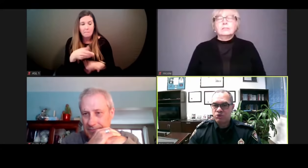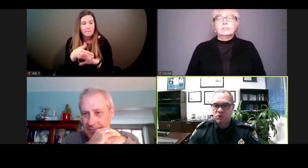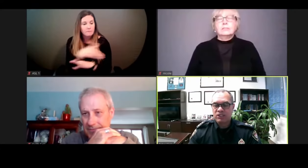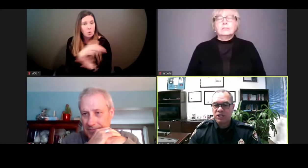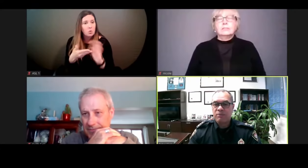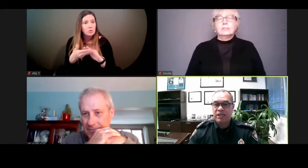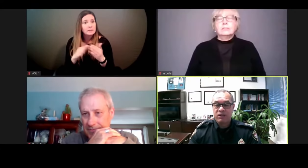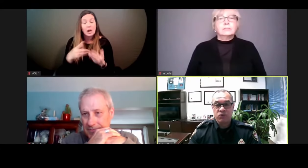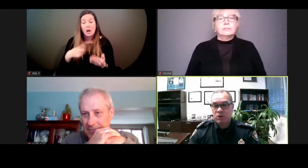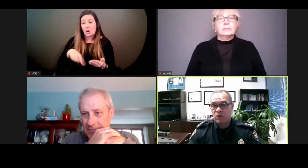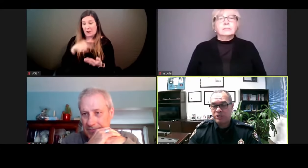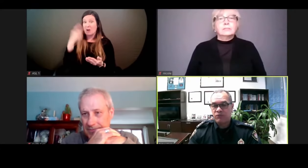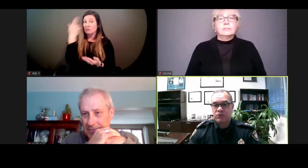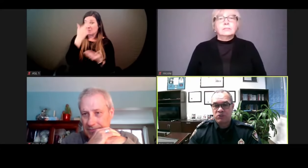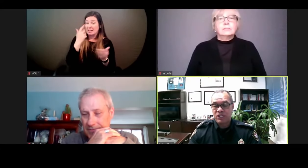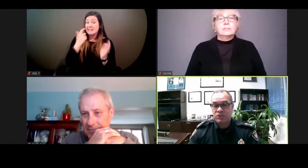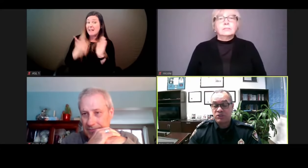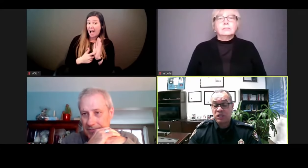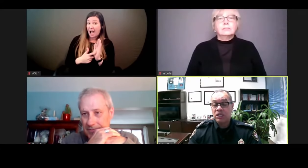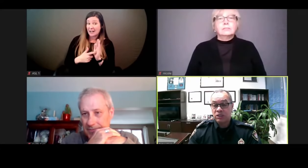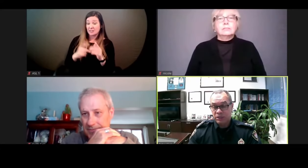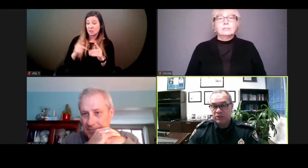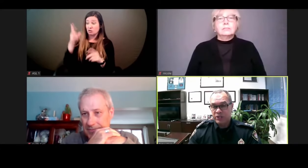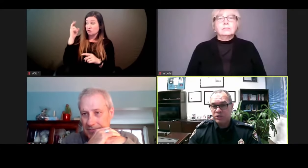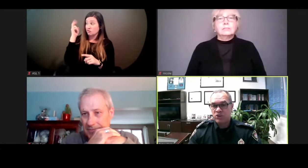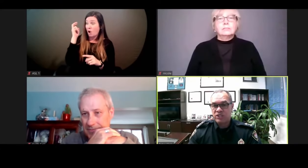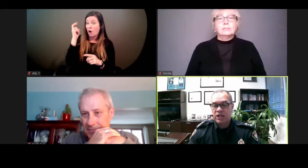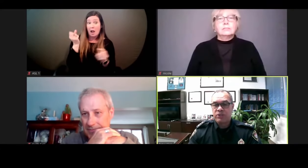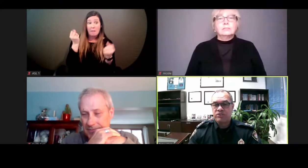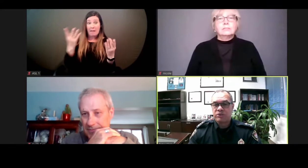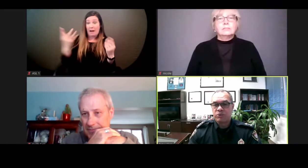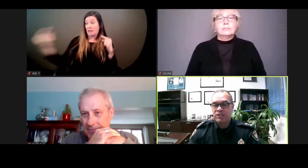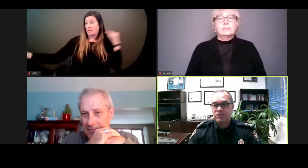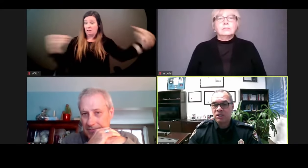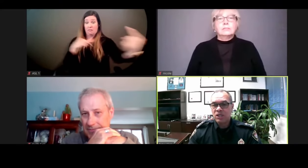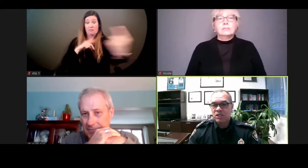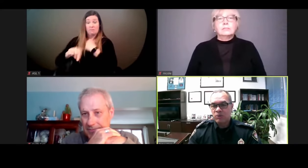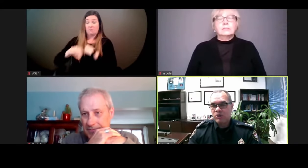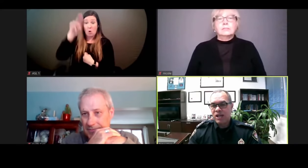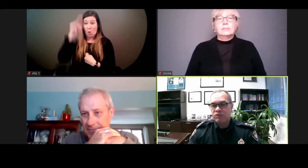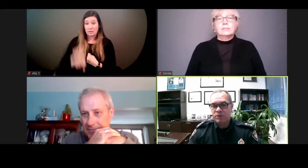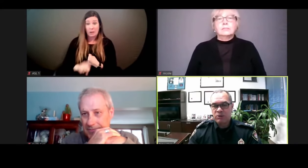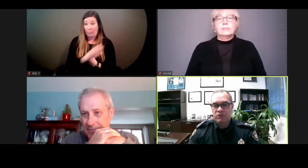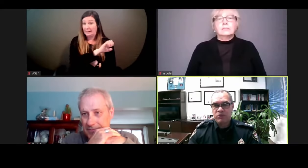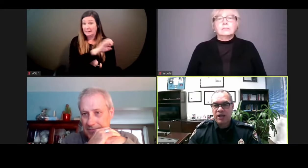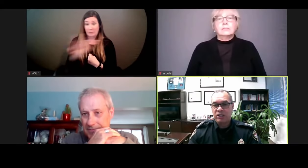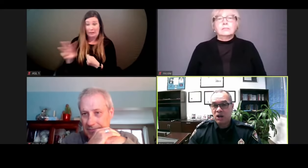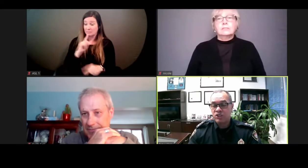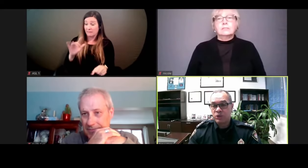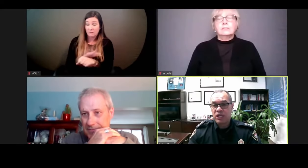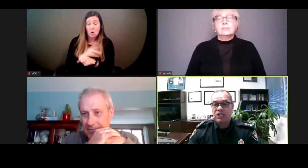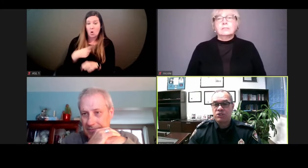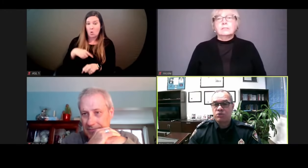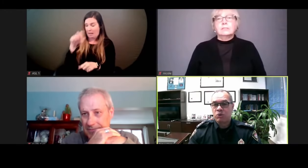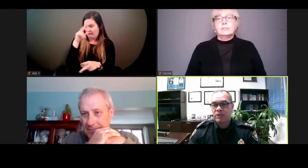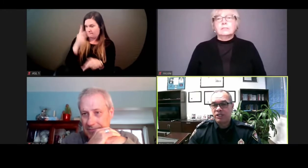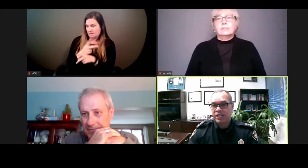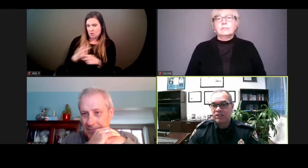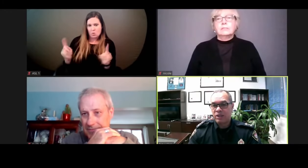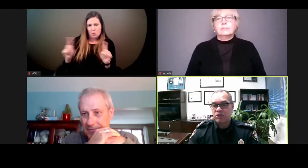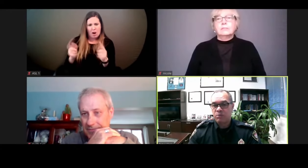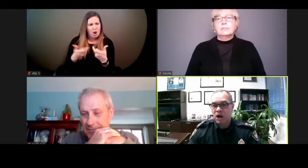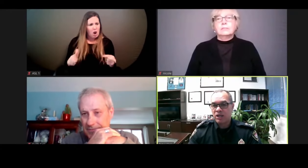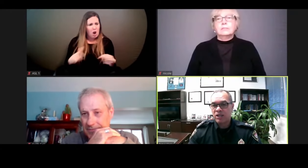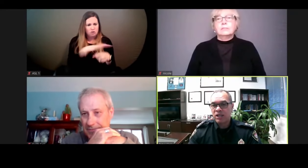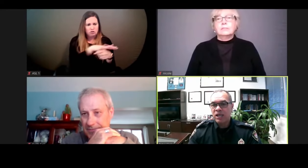crush of trucks coming in from all the different directions, literally north, south, east, and west, that we would have to be able to find large locations where we could get